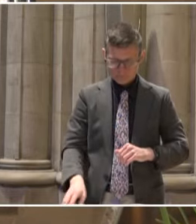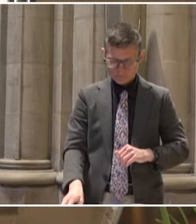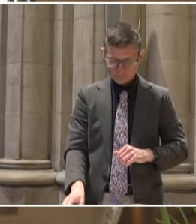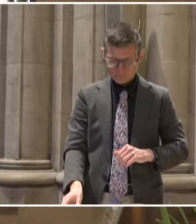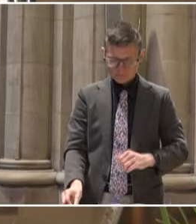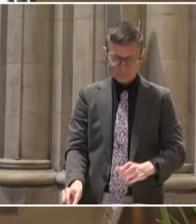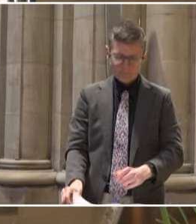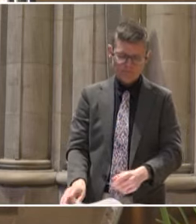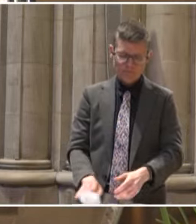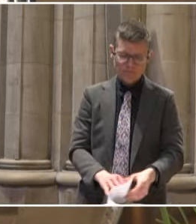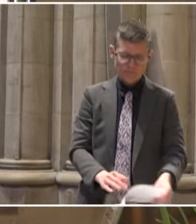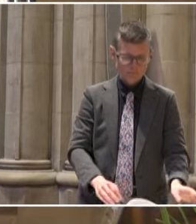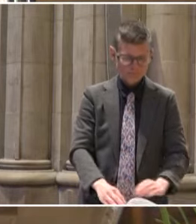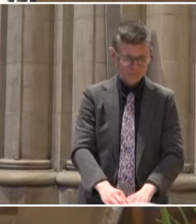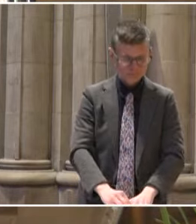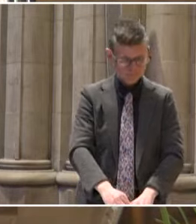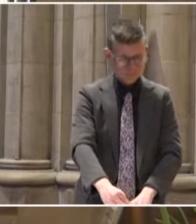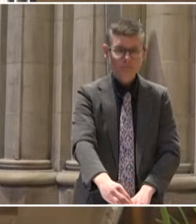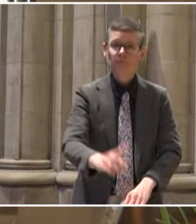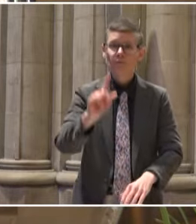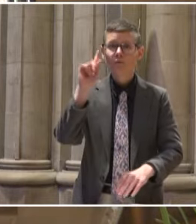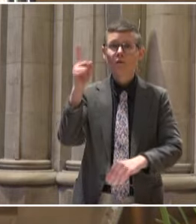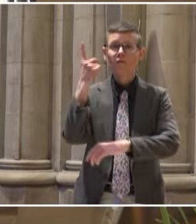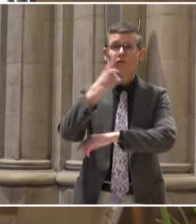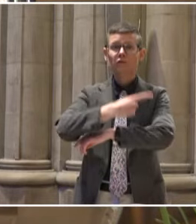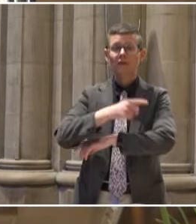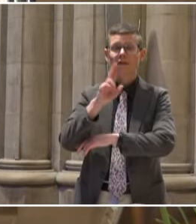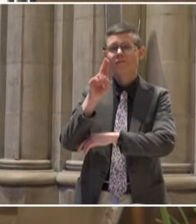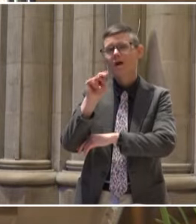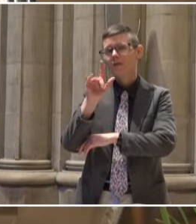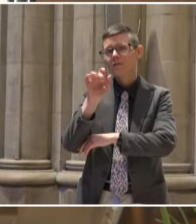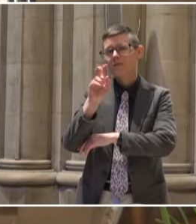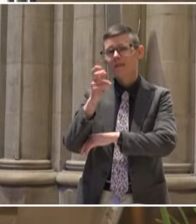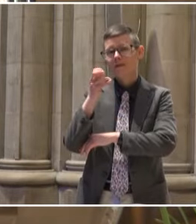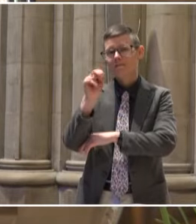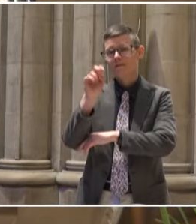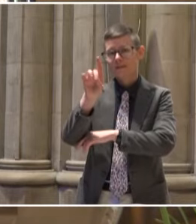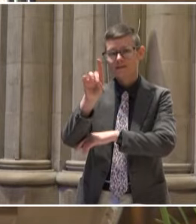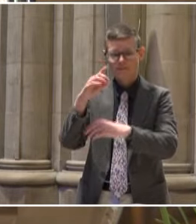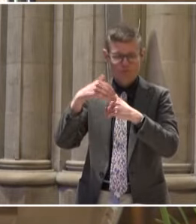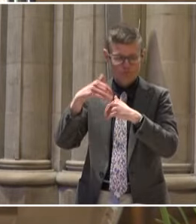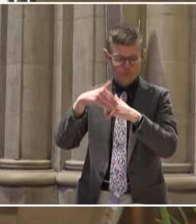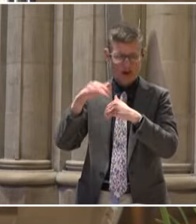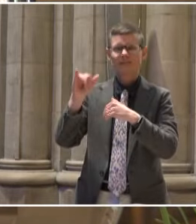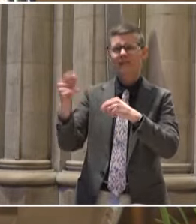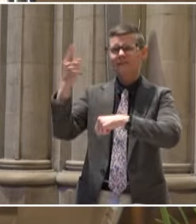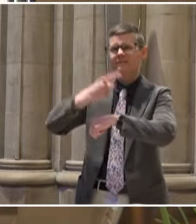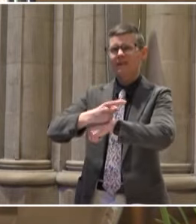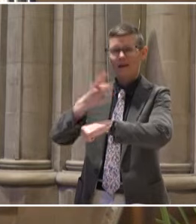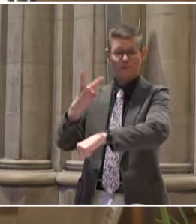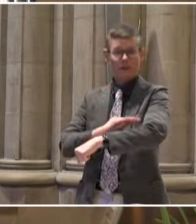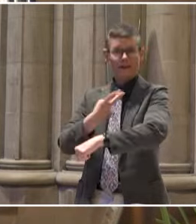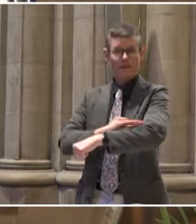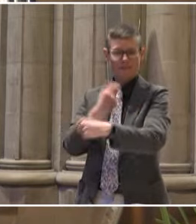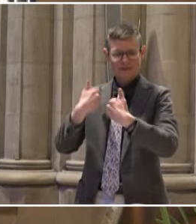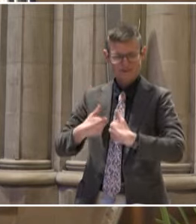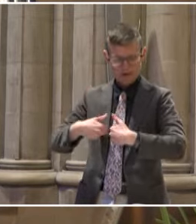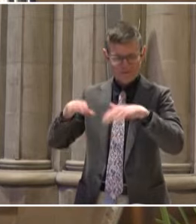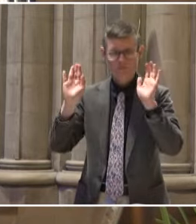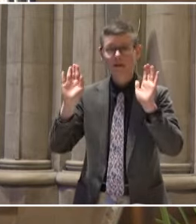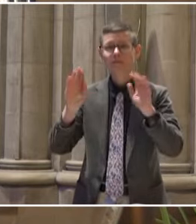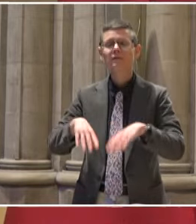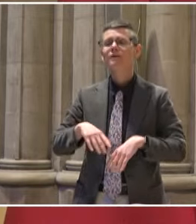On the first day of unleavened bread, when the Passover lamb is sacrificed, Jesus' disciples